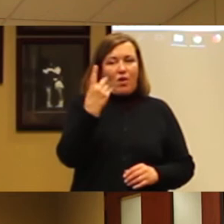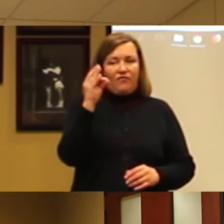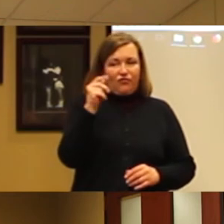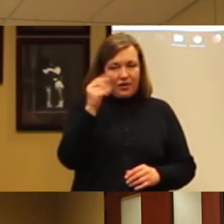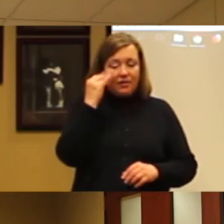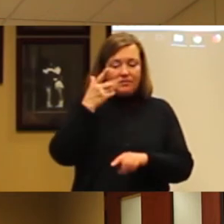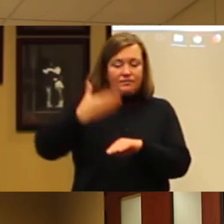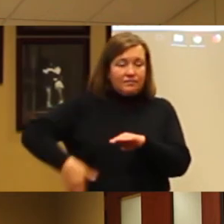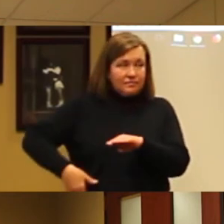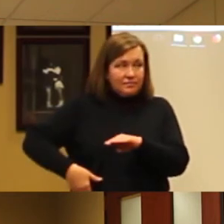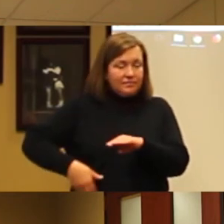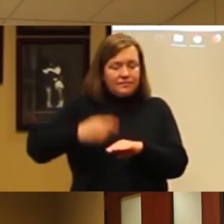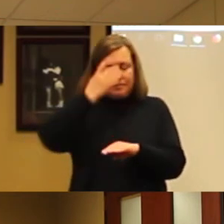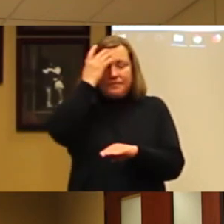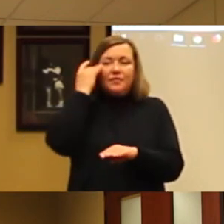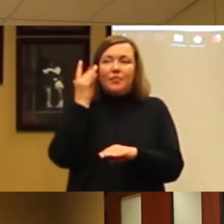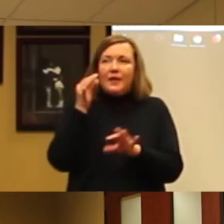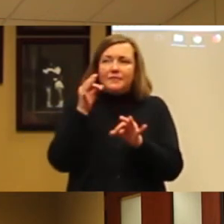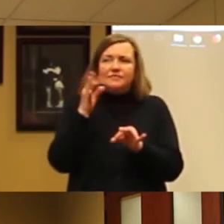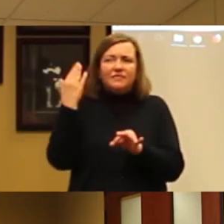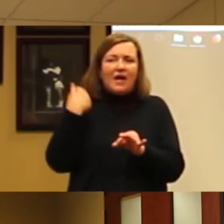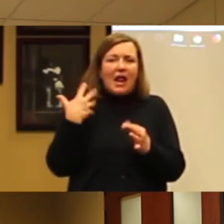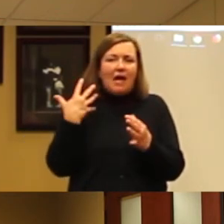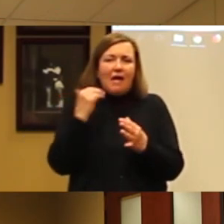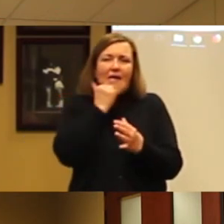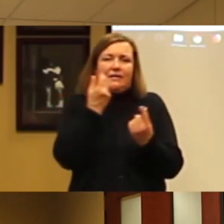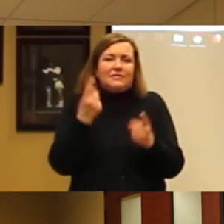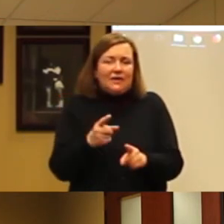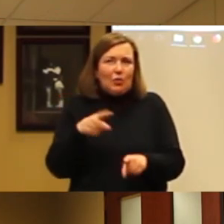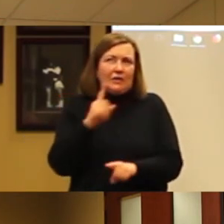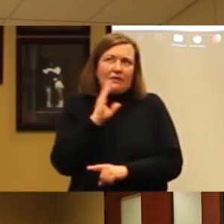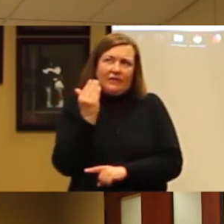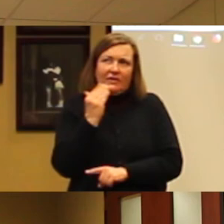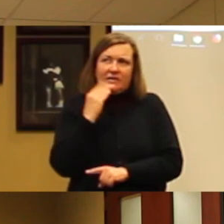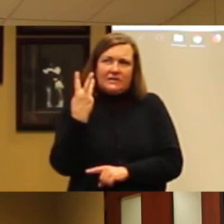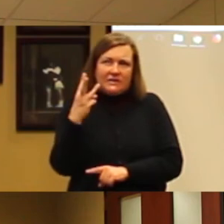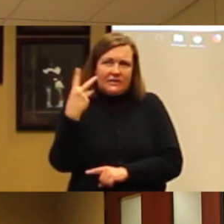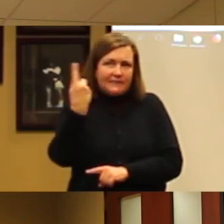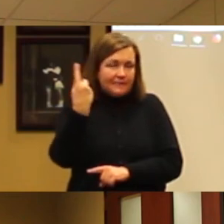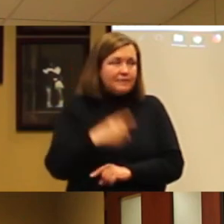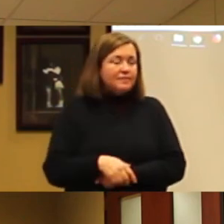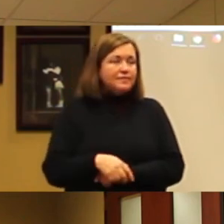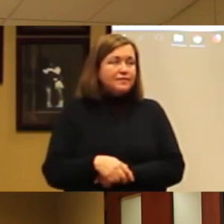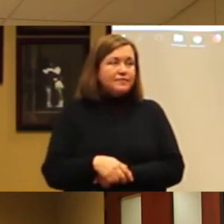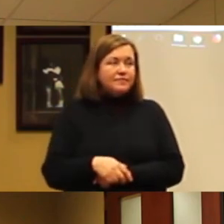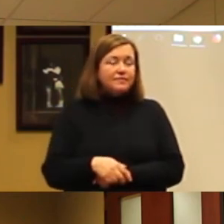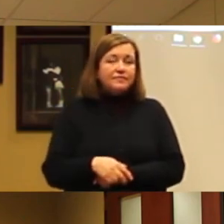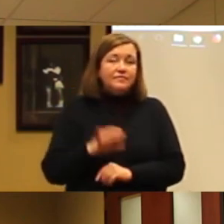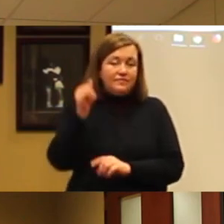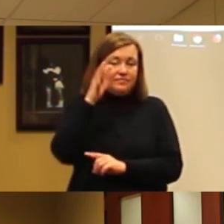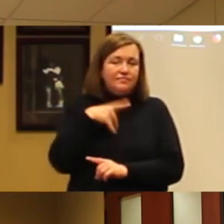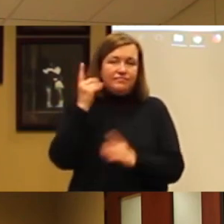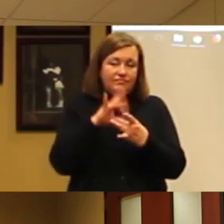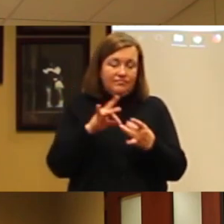foot in an accident when he was about 15 or 16, and he always tells that when he